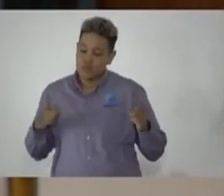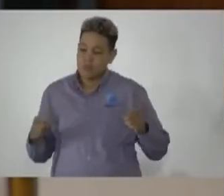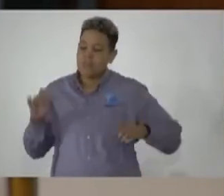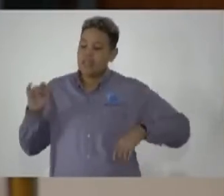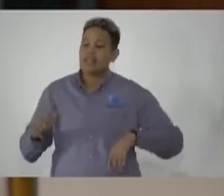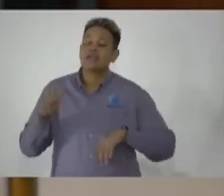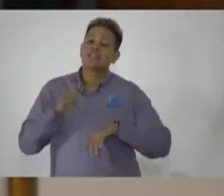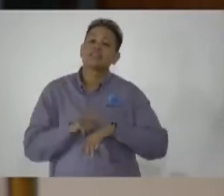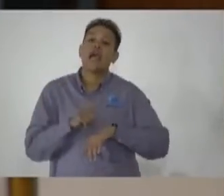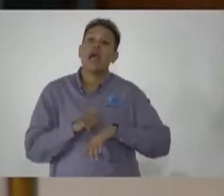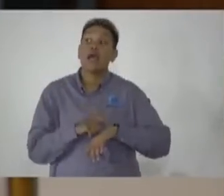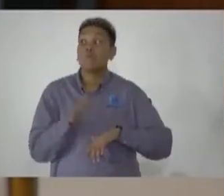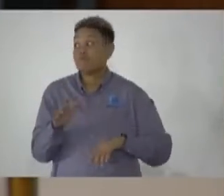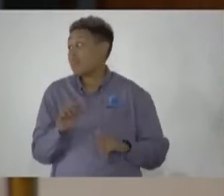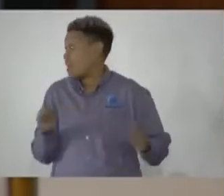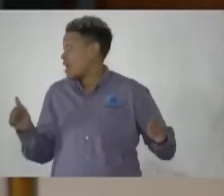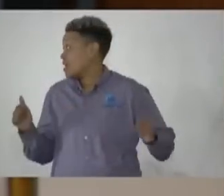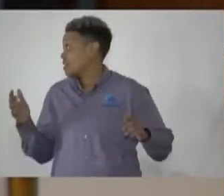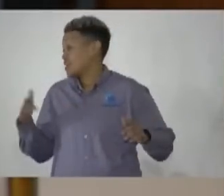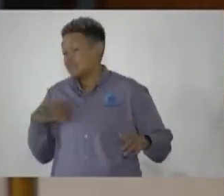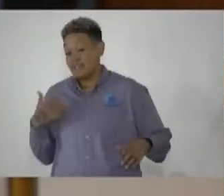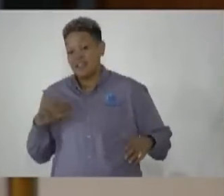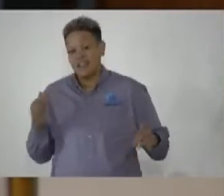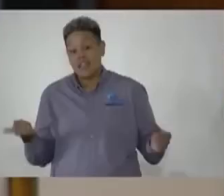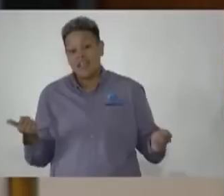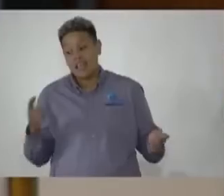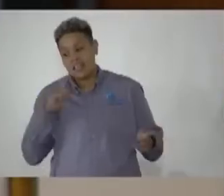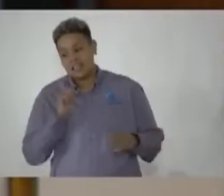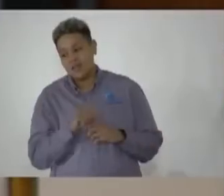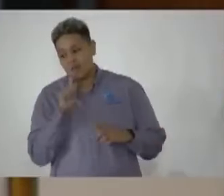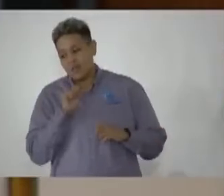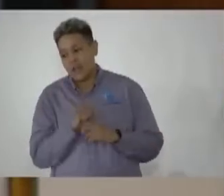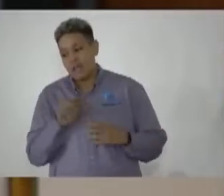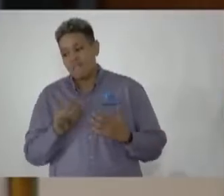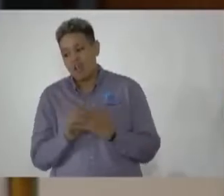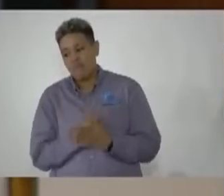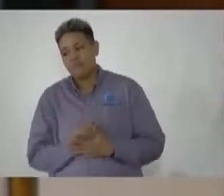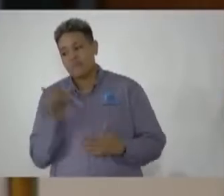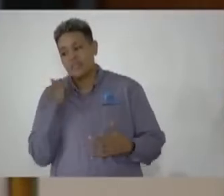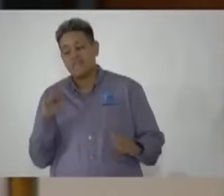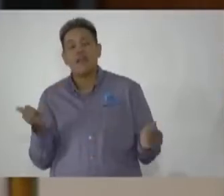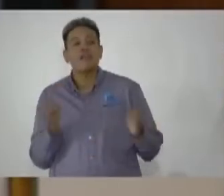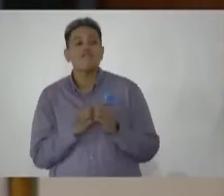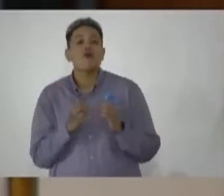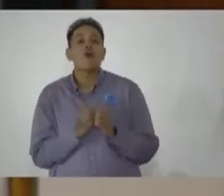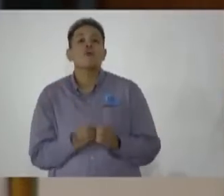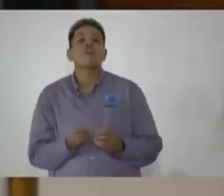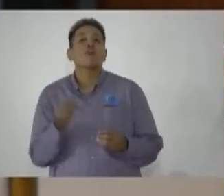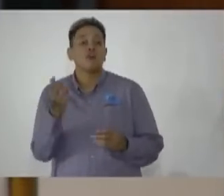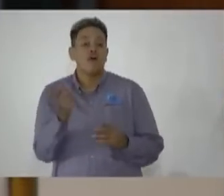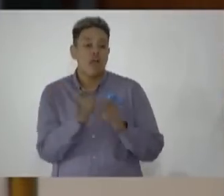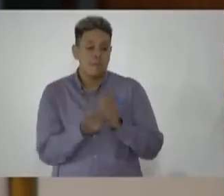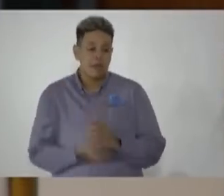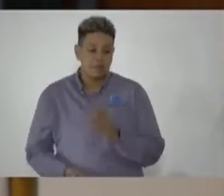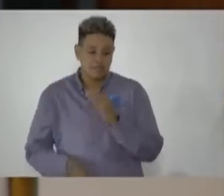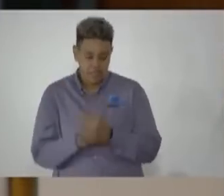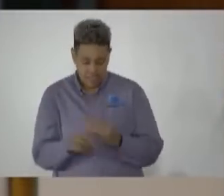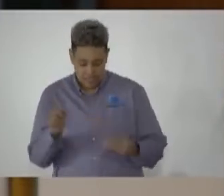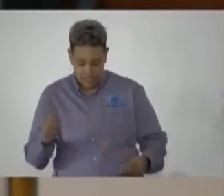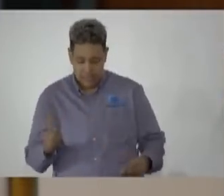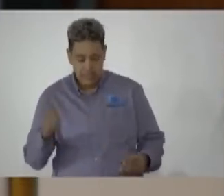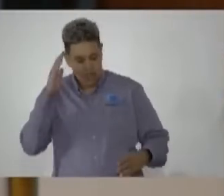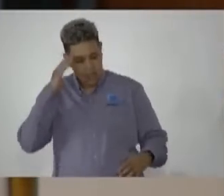which time there certainly will be opportunity, if there are further amendments that may